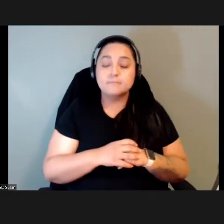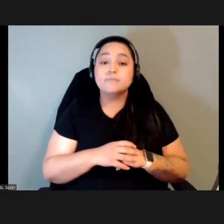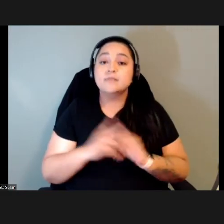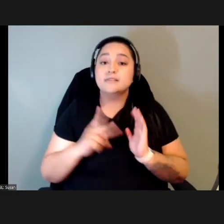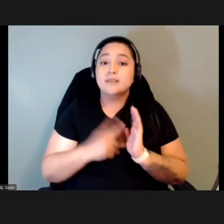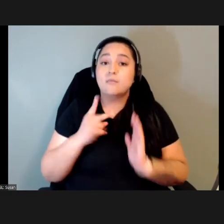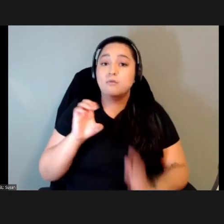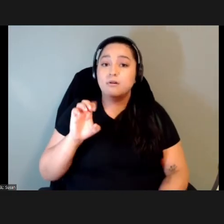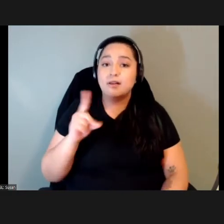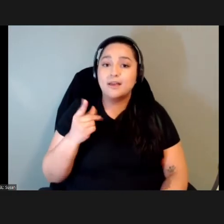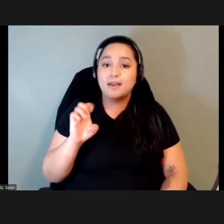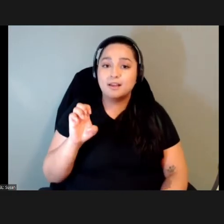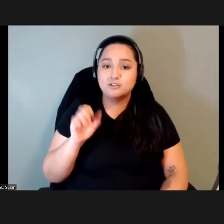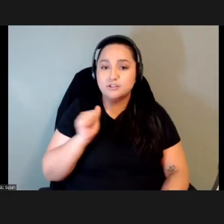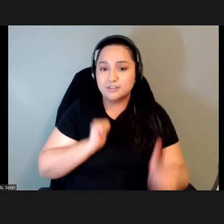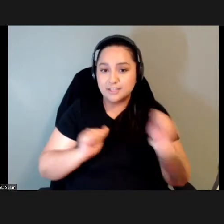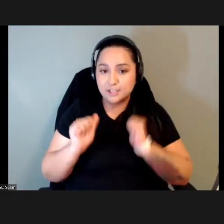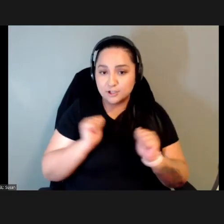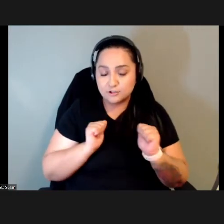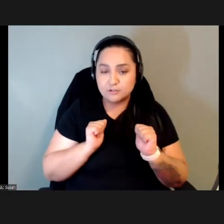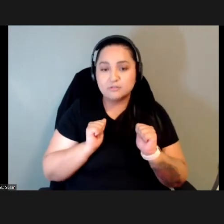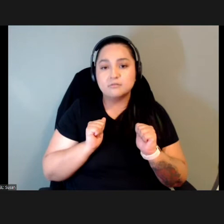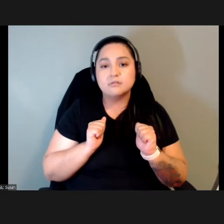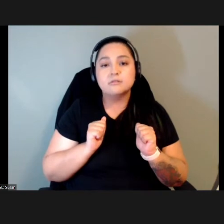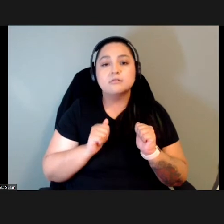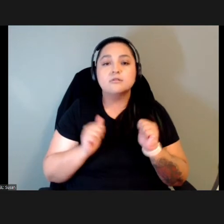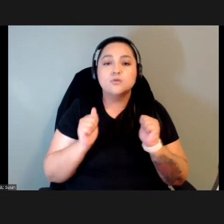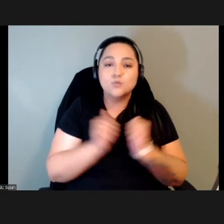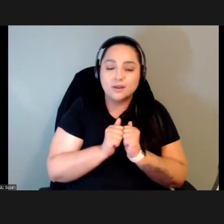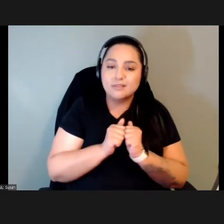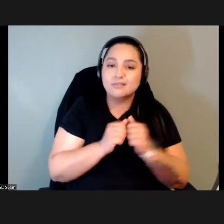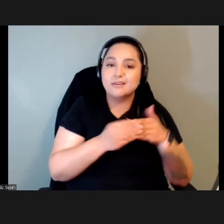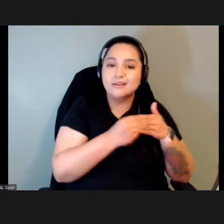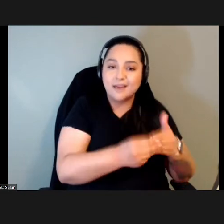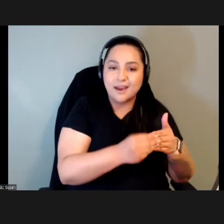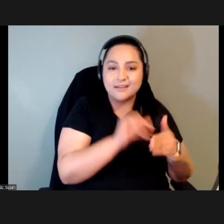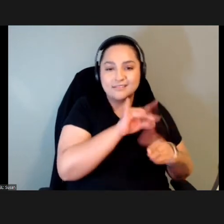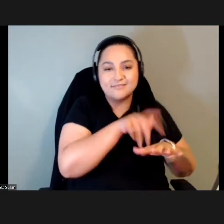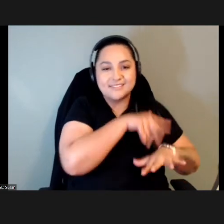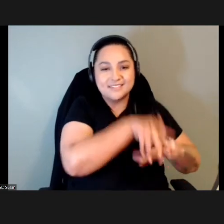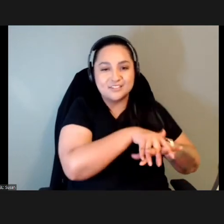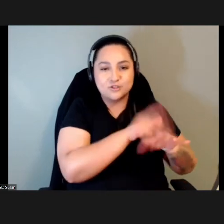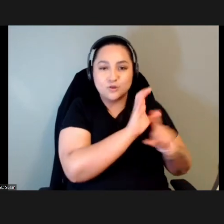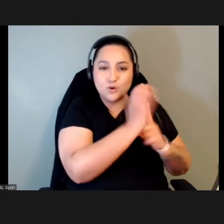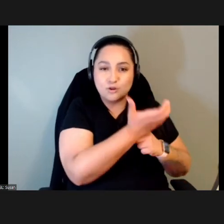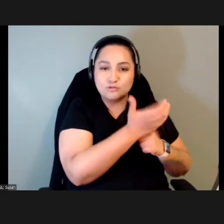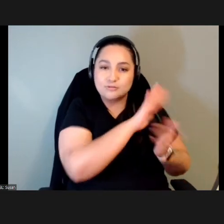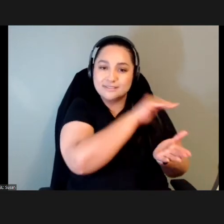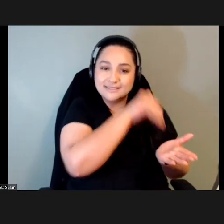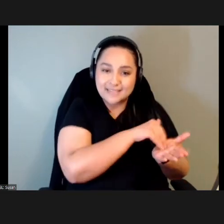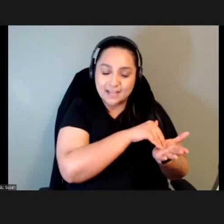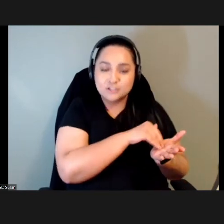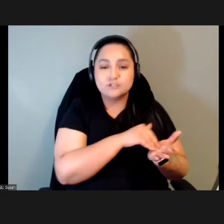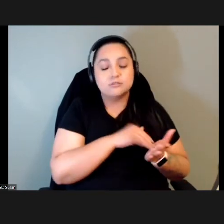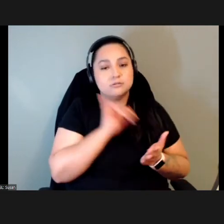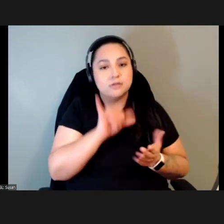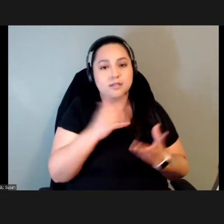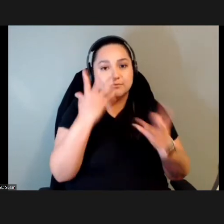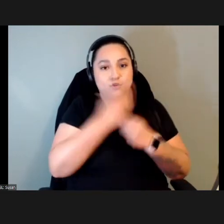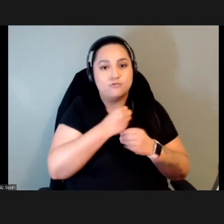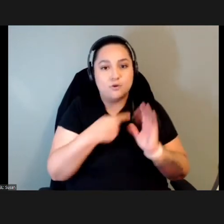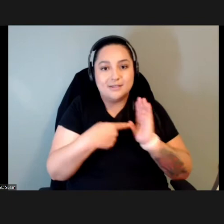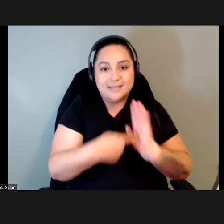with the guidance and partnership of Ocoteo Cultural Center, is a beautiful example of artists involved in